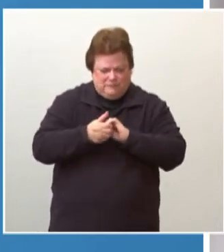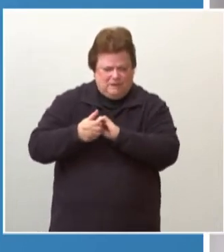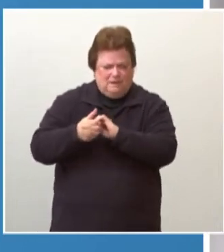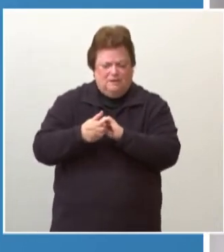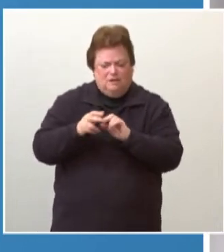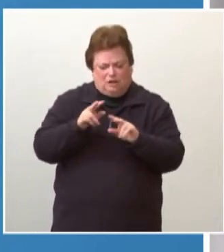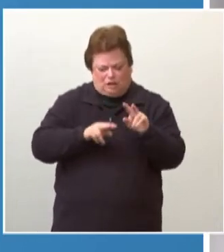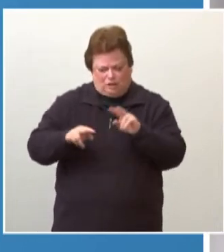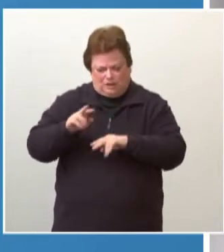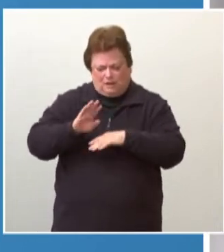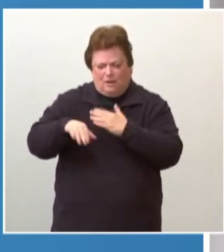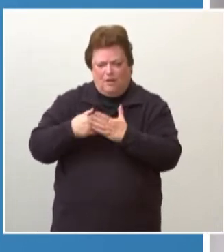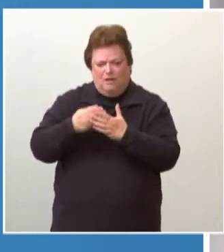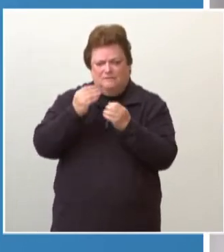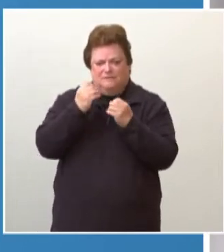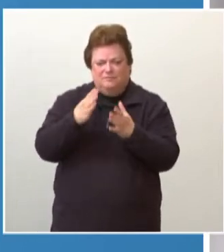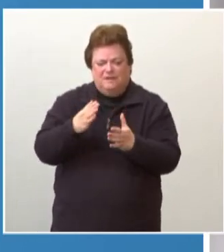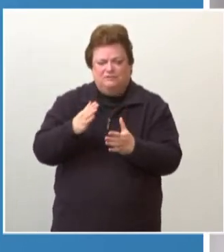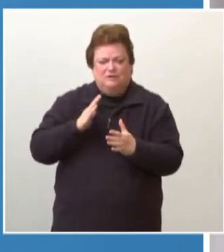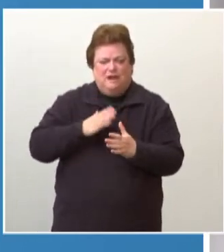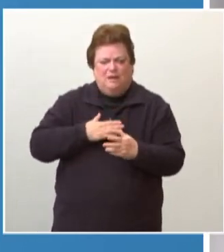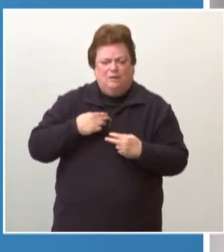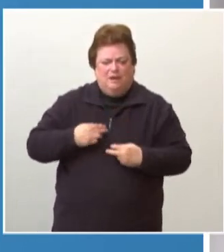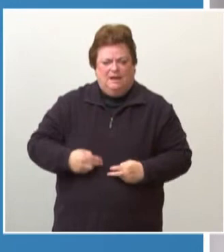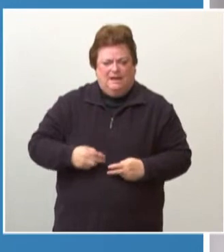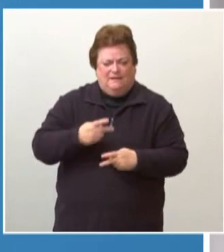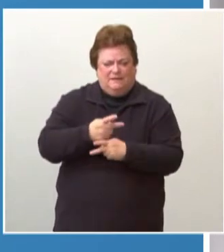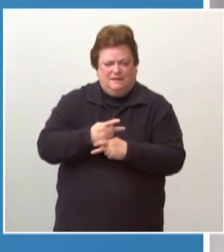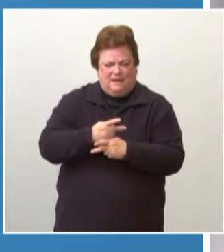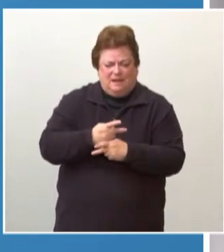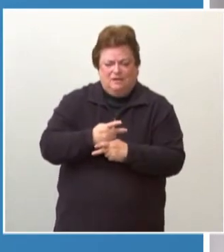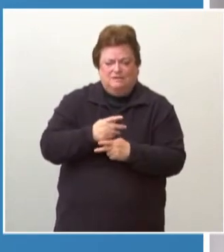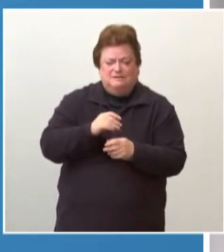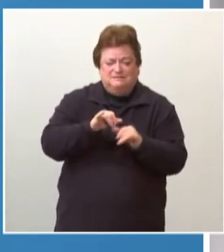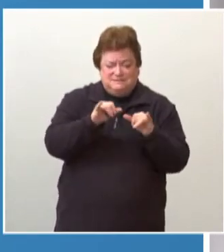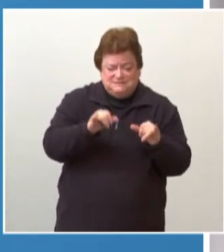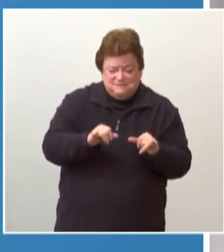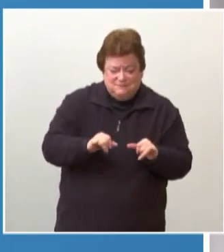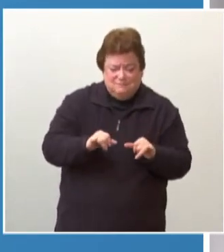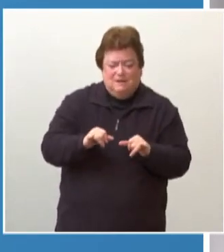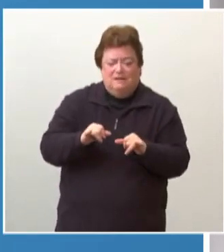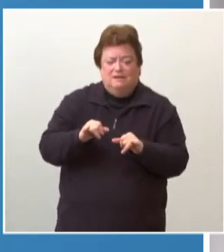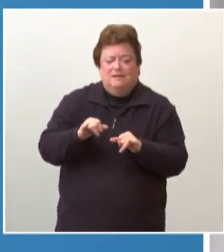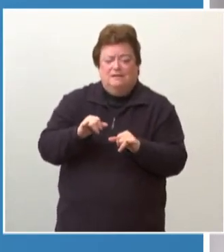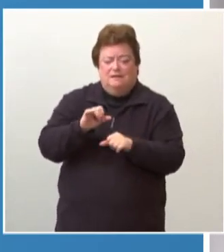available, and our healthcare systems and providers have been extremely